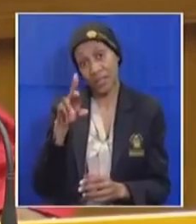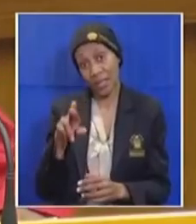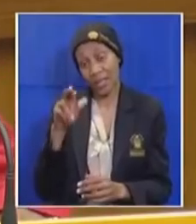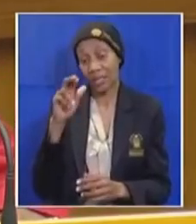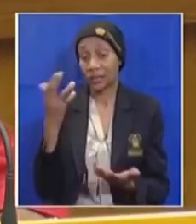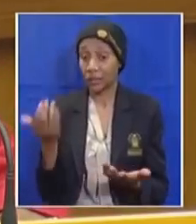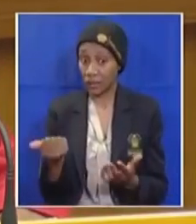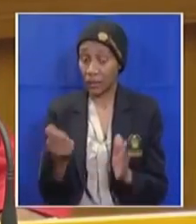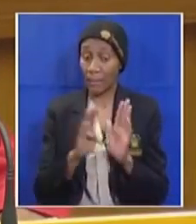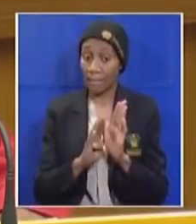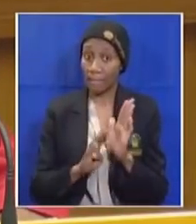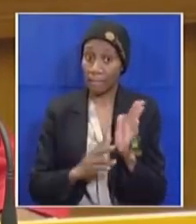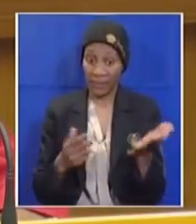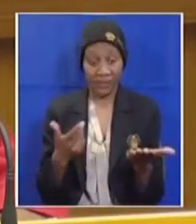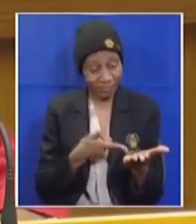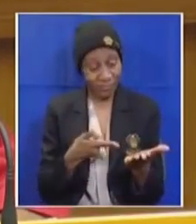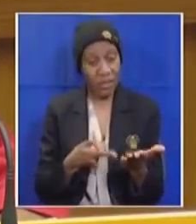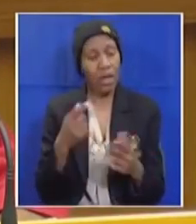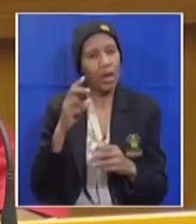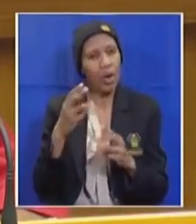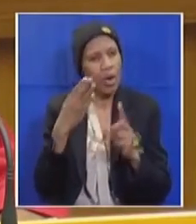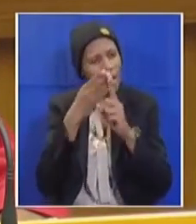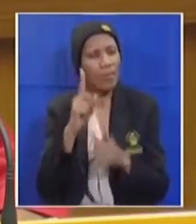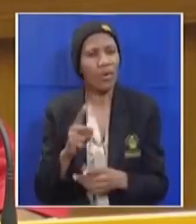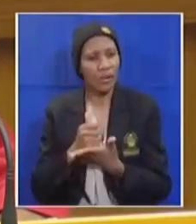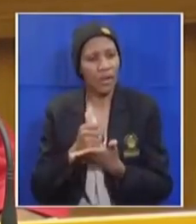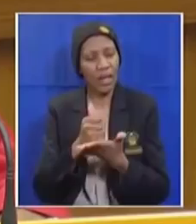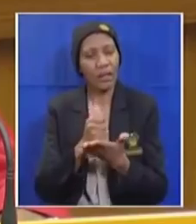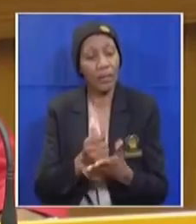the National Assembly seeks to give relief to workers who earn